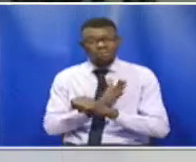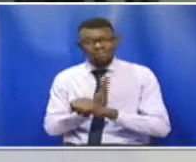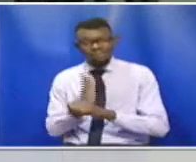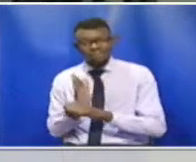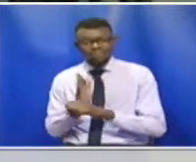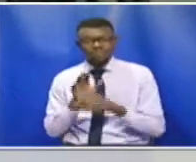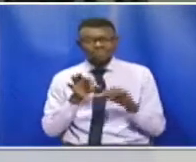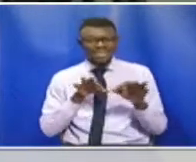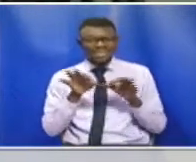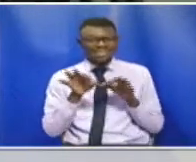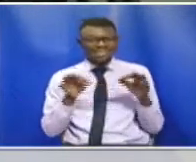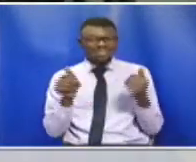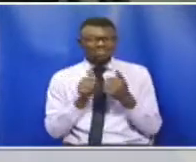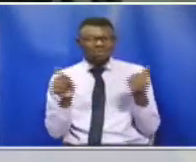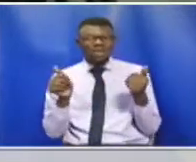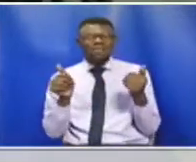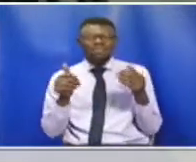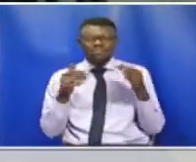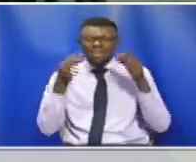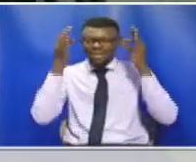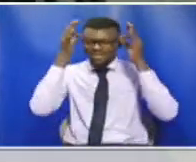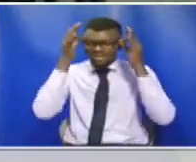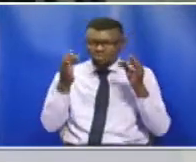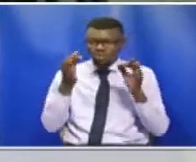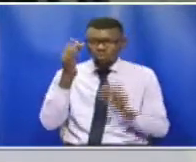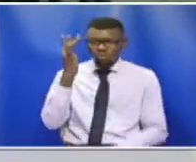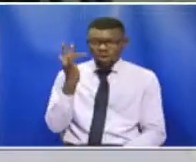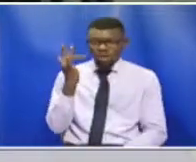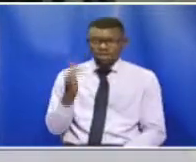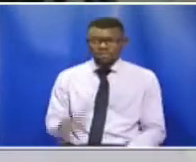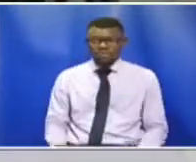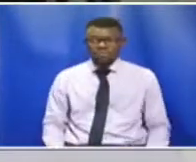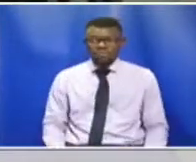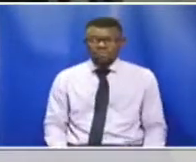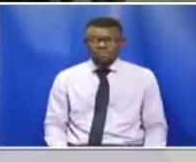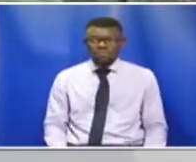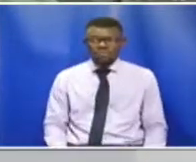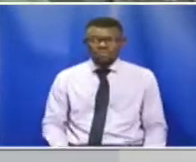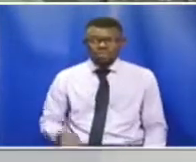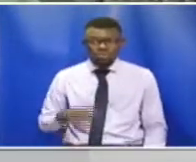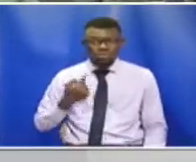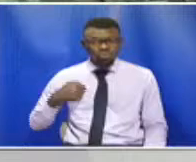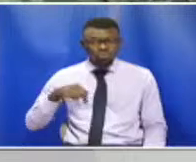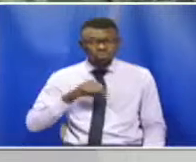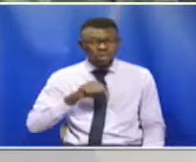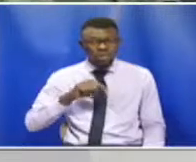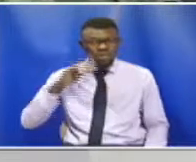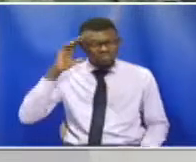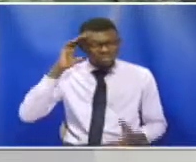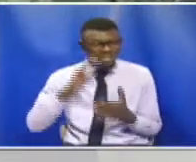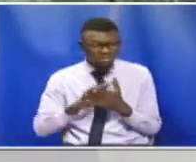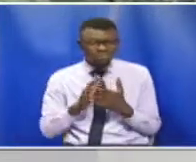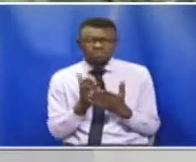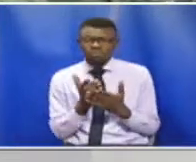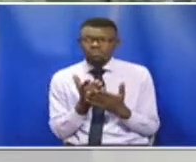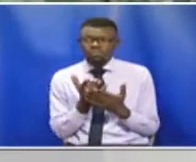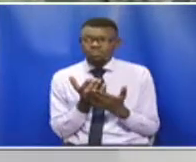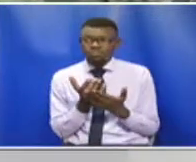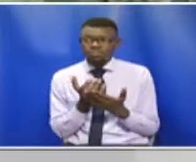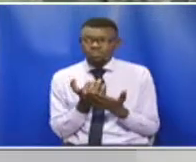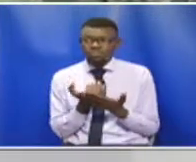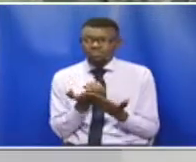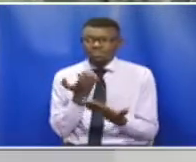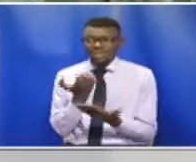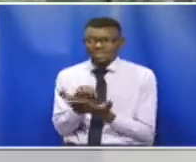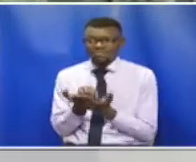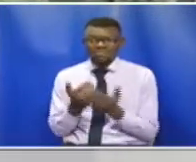made certain determinations. We believe that we have had justice. Symbolic evidence